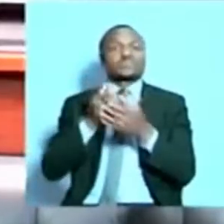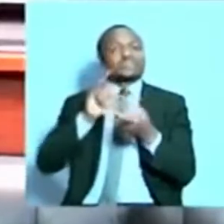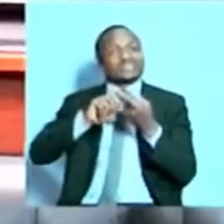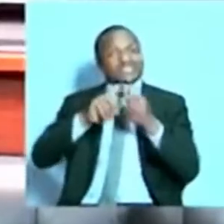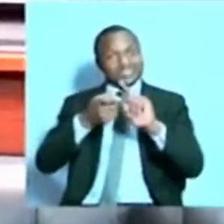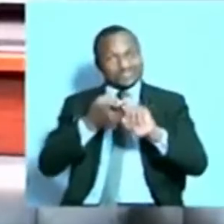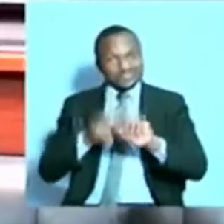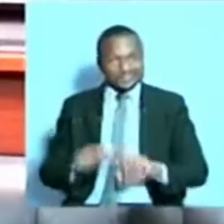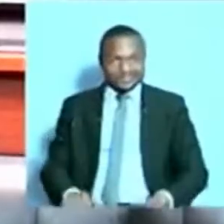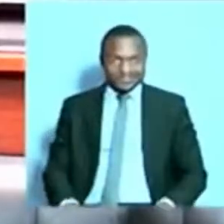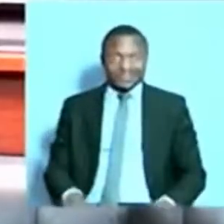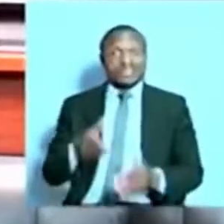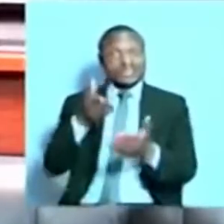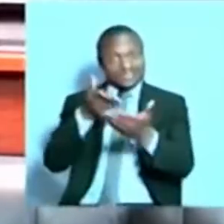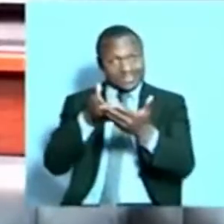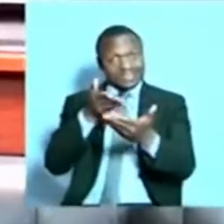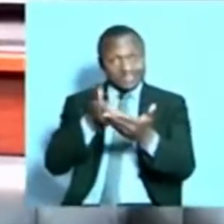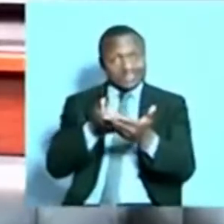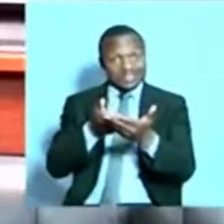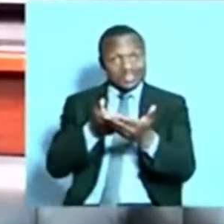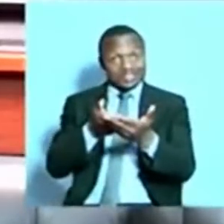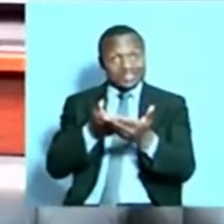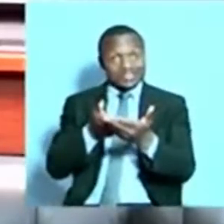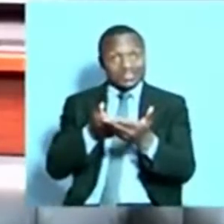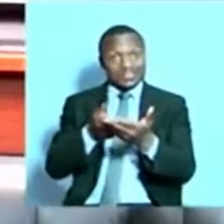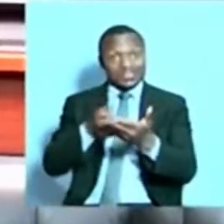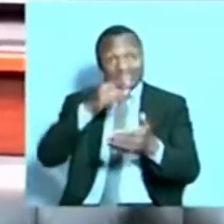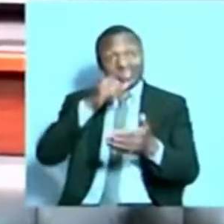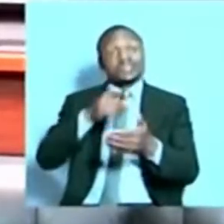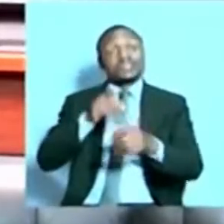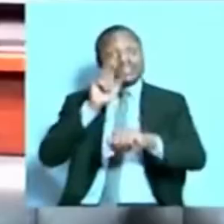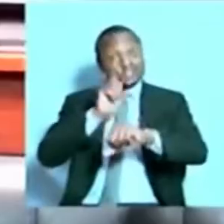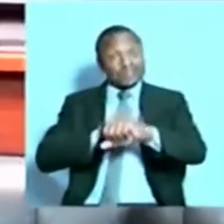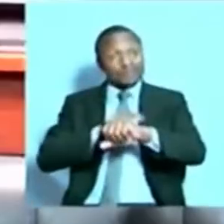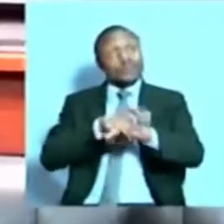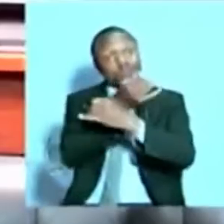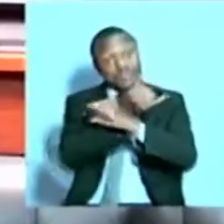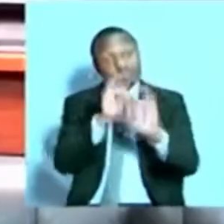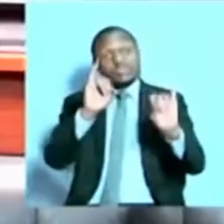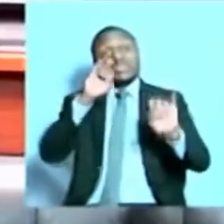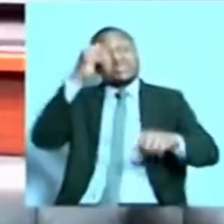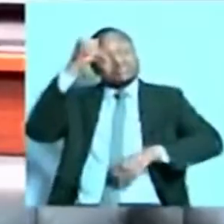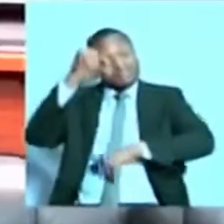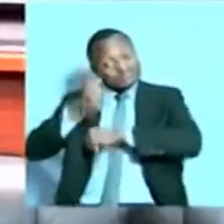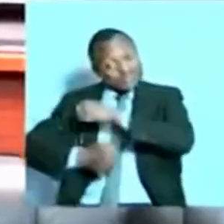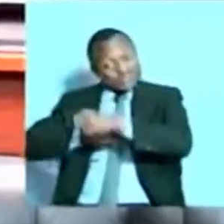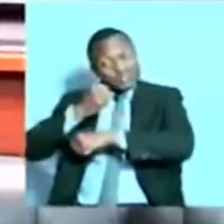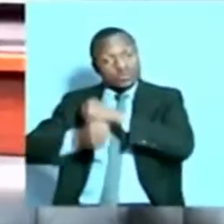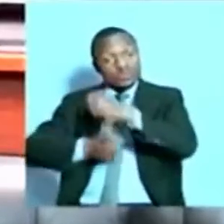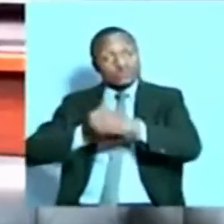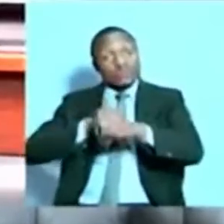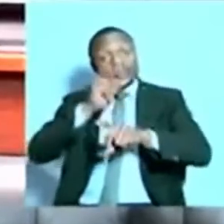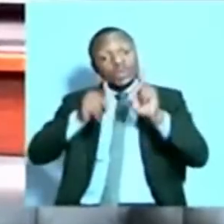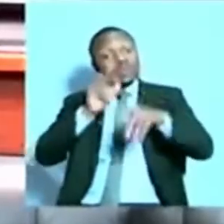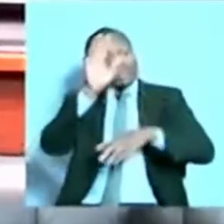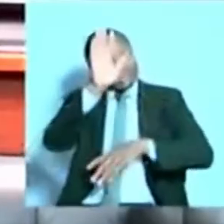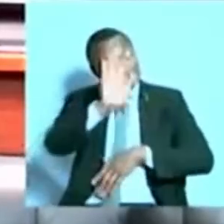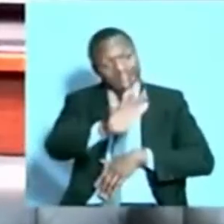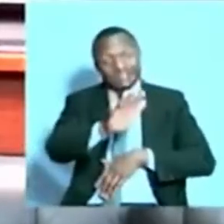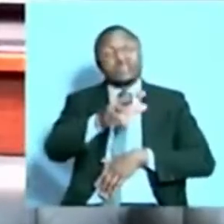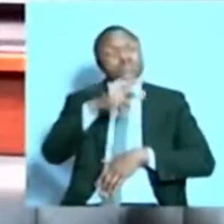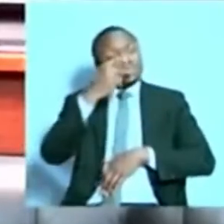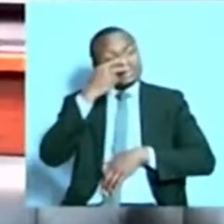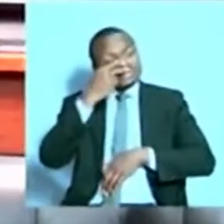friendship. This is emanating from the liberation struggle. Those who were there, Madam Speaker,